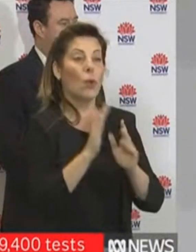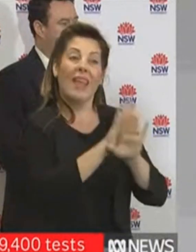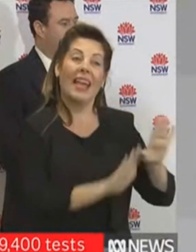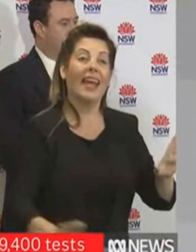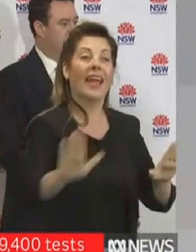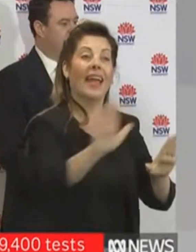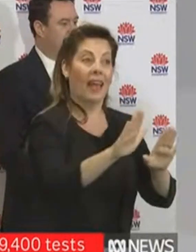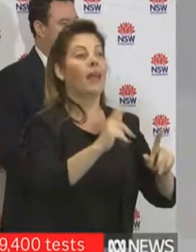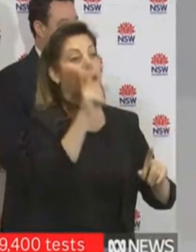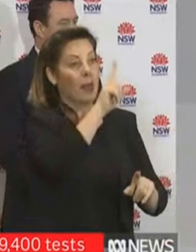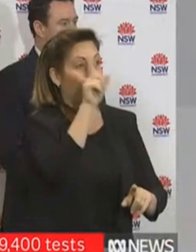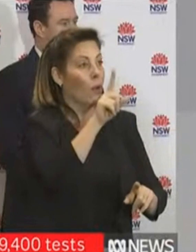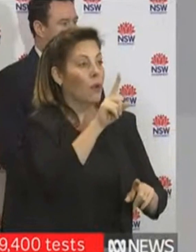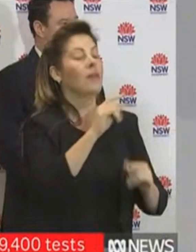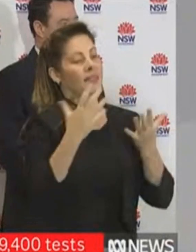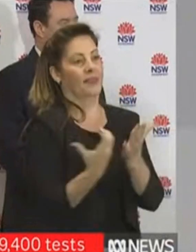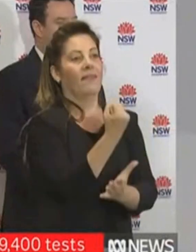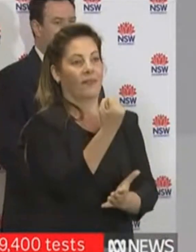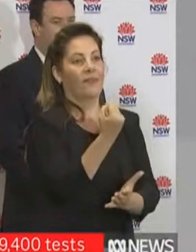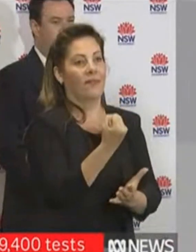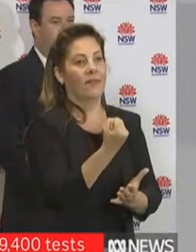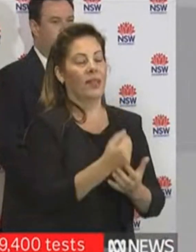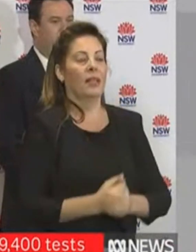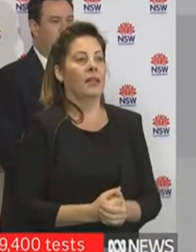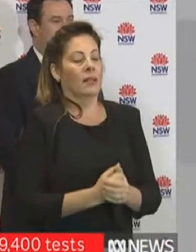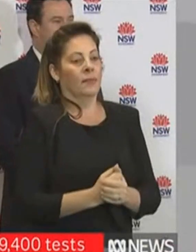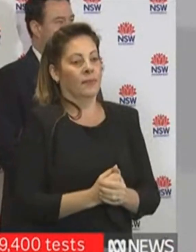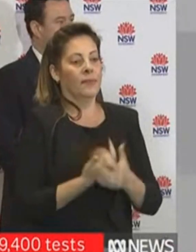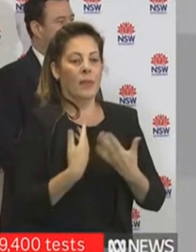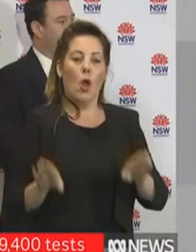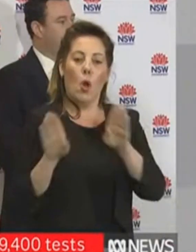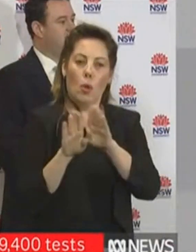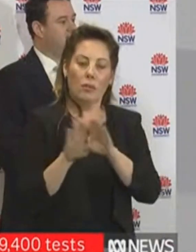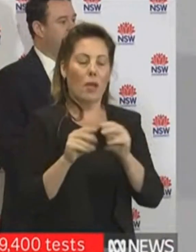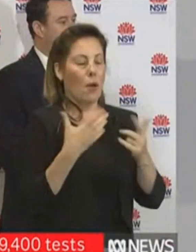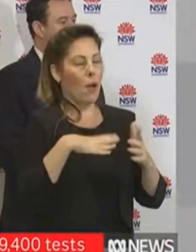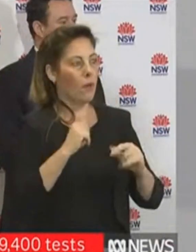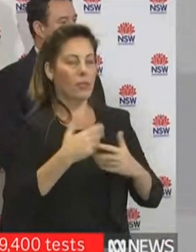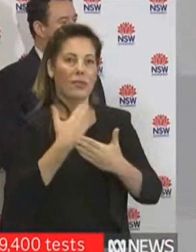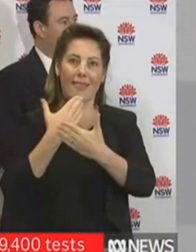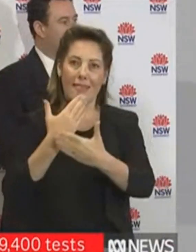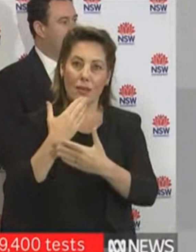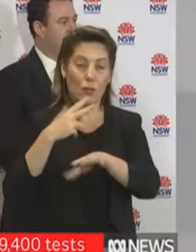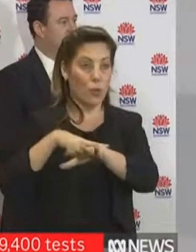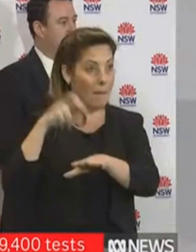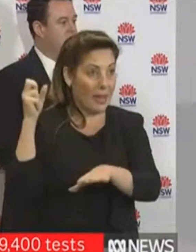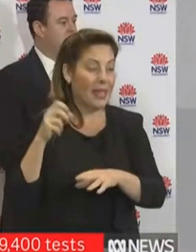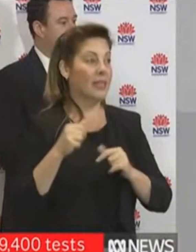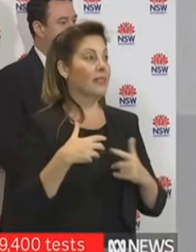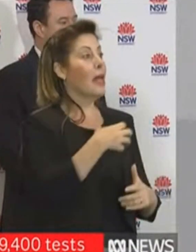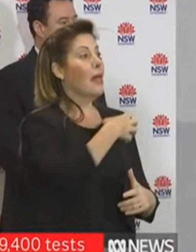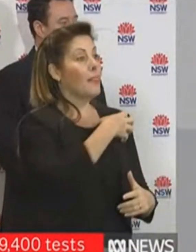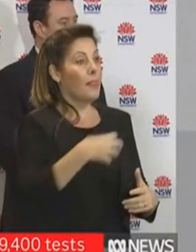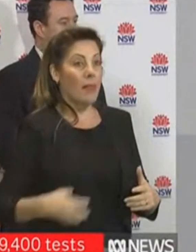acknowledge that today and to thank the police, Minister Ayres and the health officials and the hotel industry for really stepping up